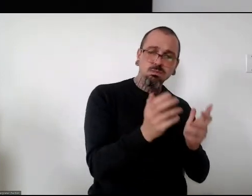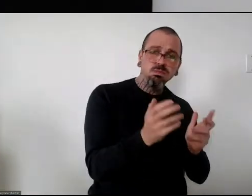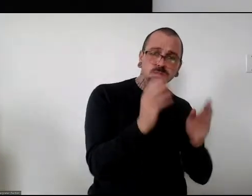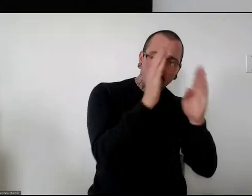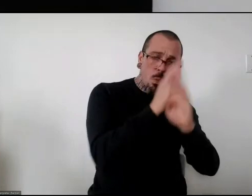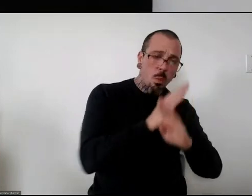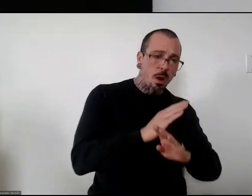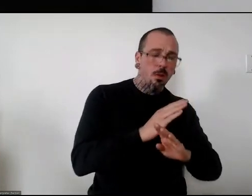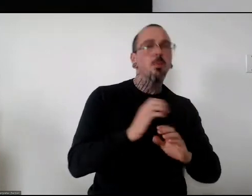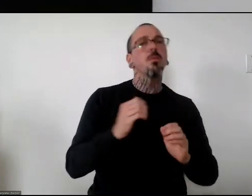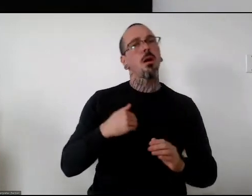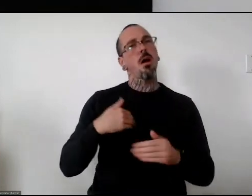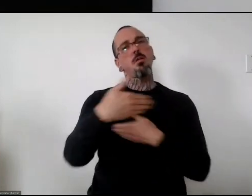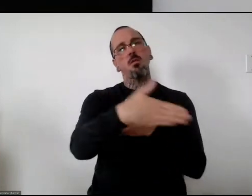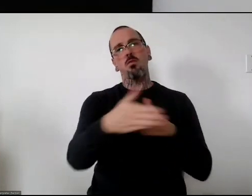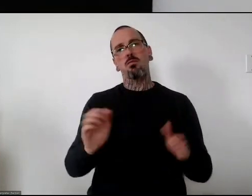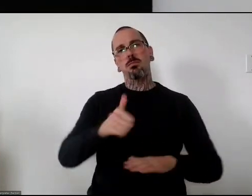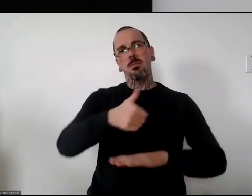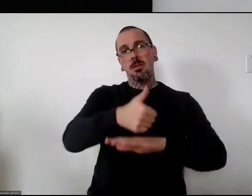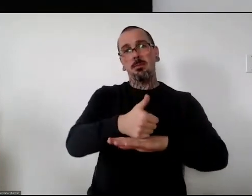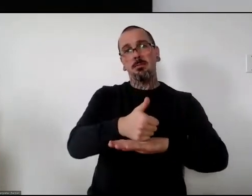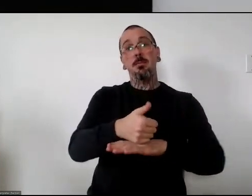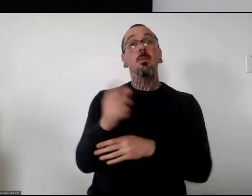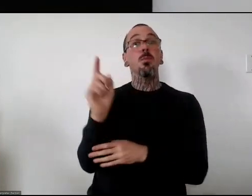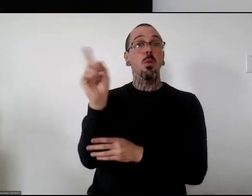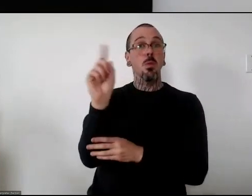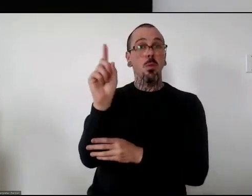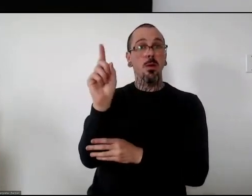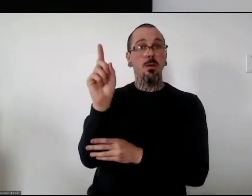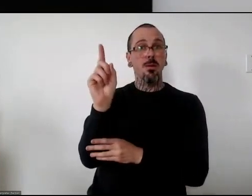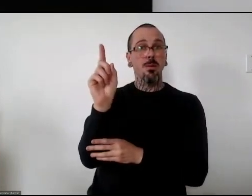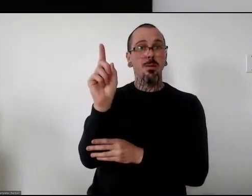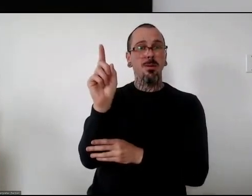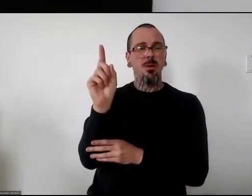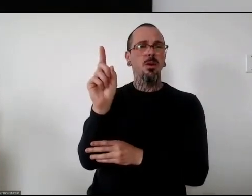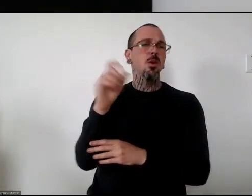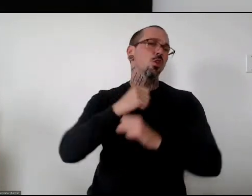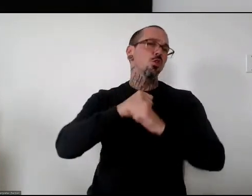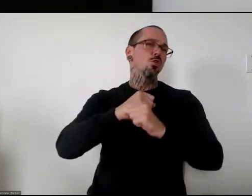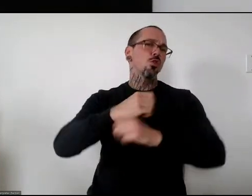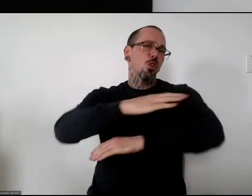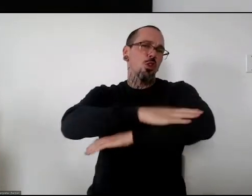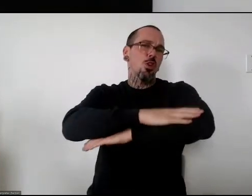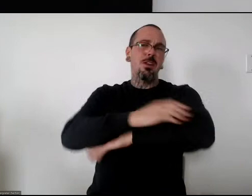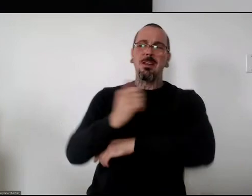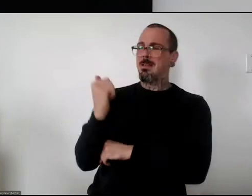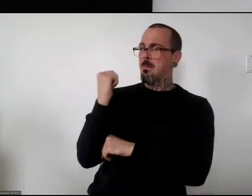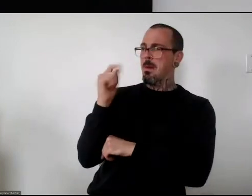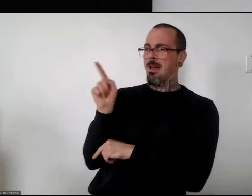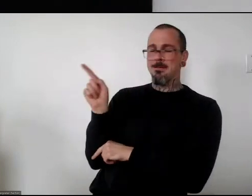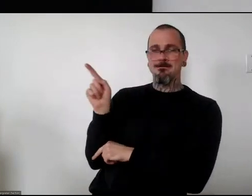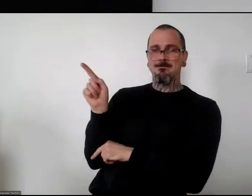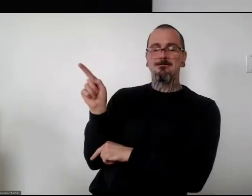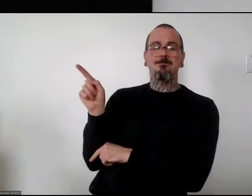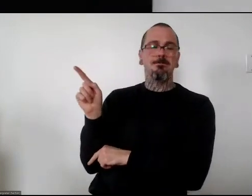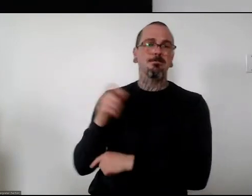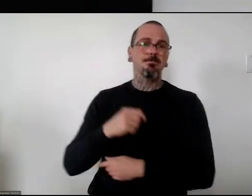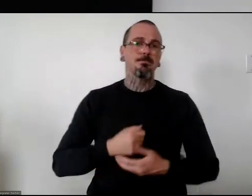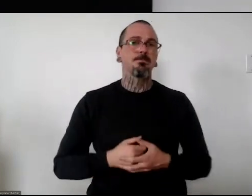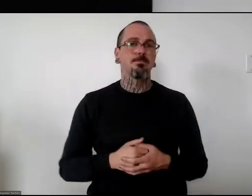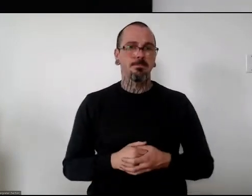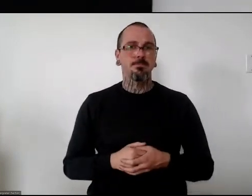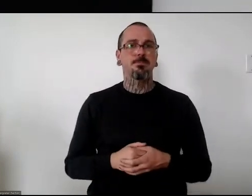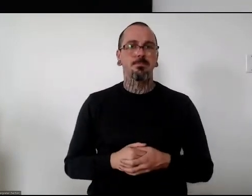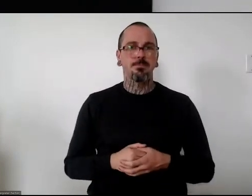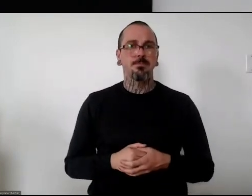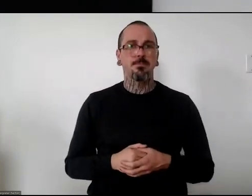room. That room is just down the hall over by the security desk at the back. And if you feel that you'd